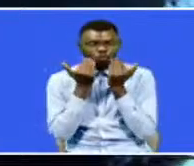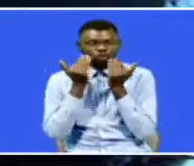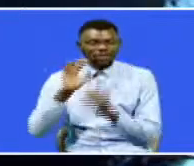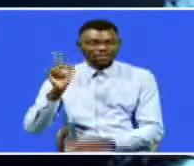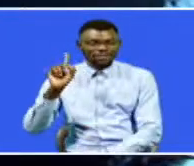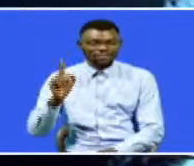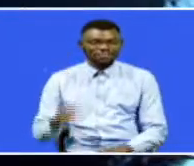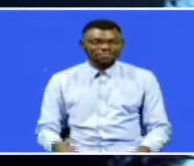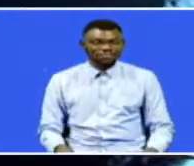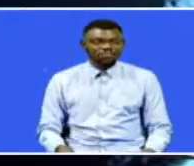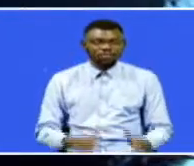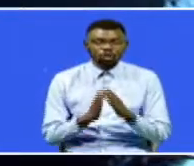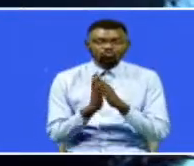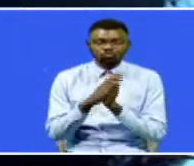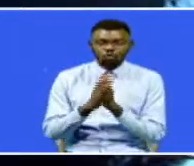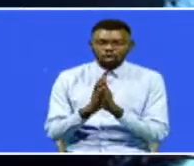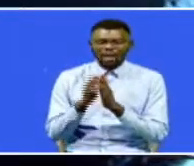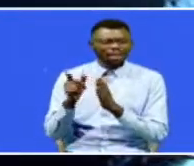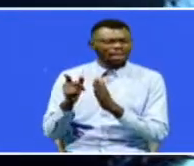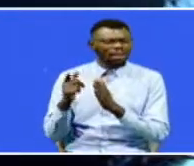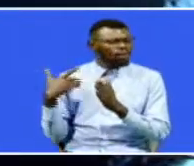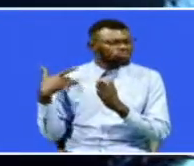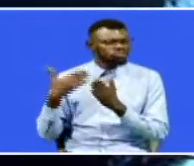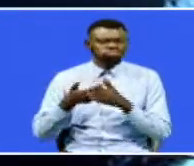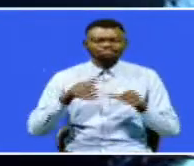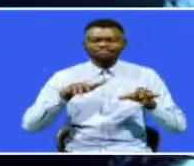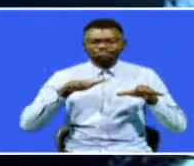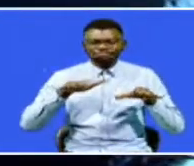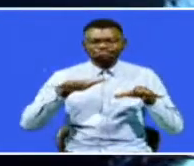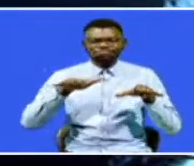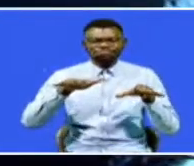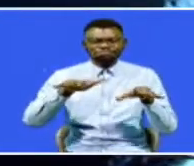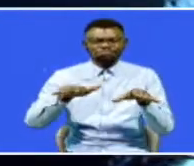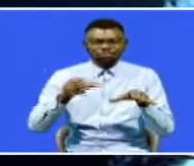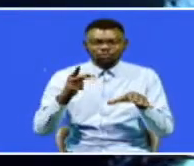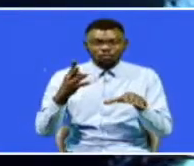Right, this is a story that has been trending for the last 24 or so hours. Deputy President William